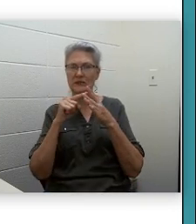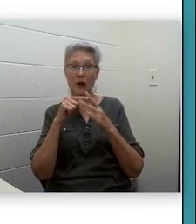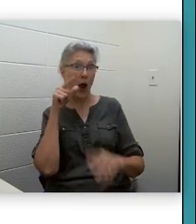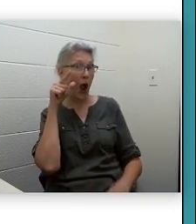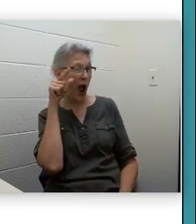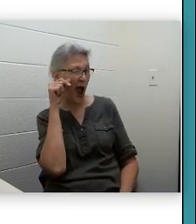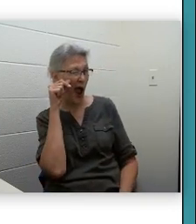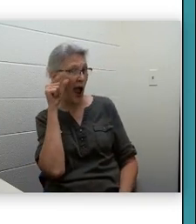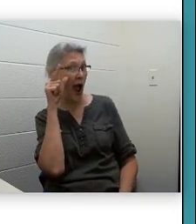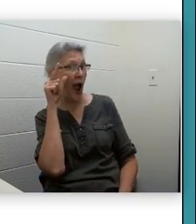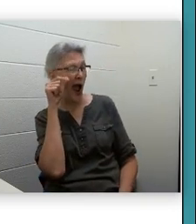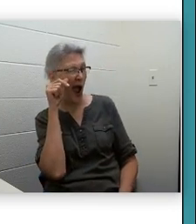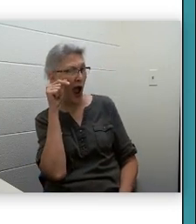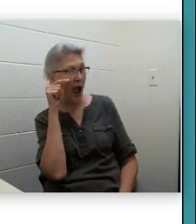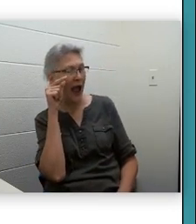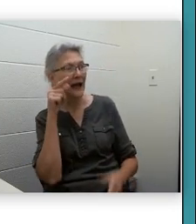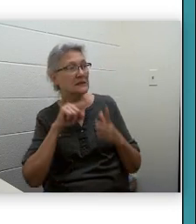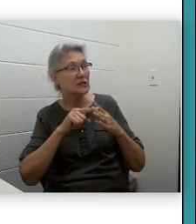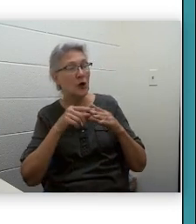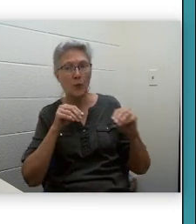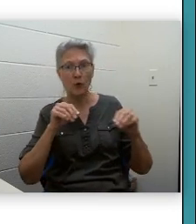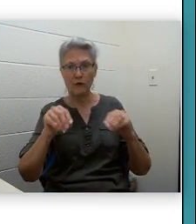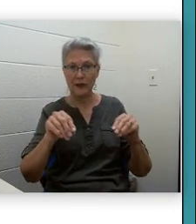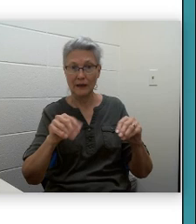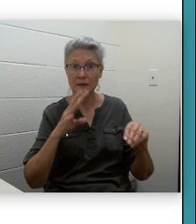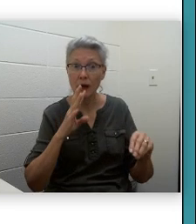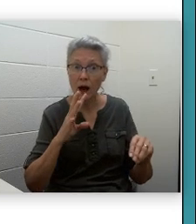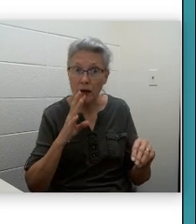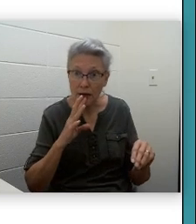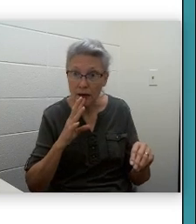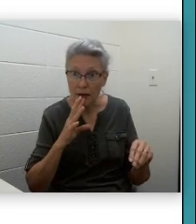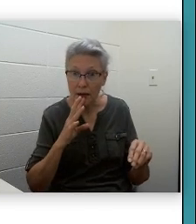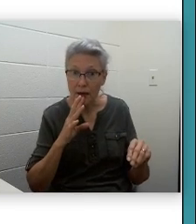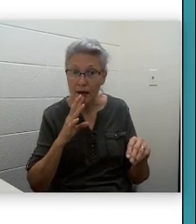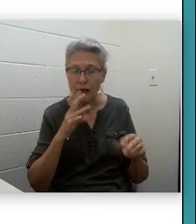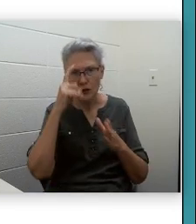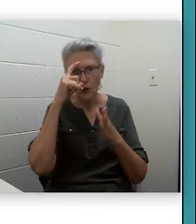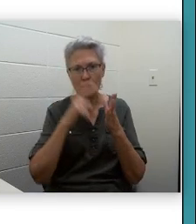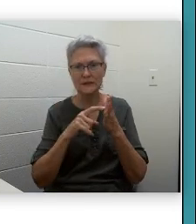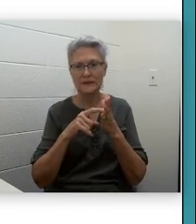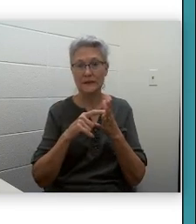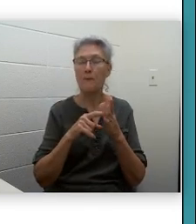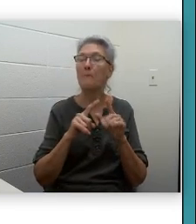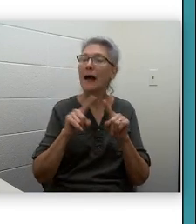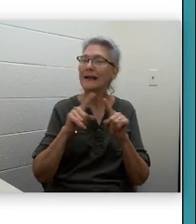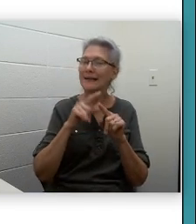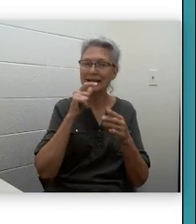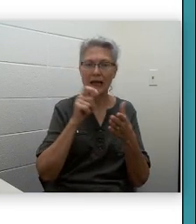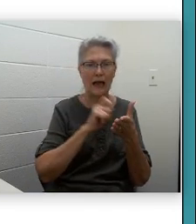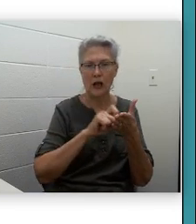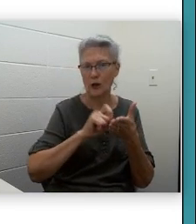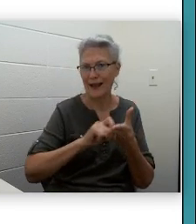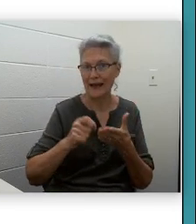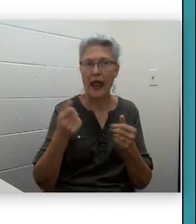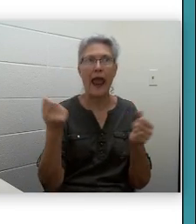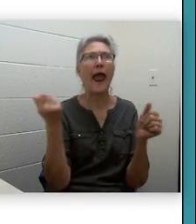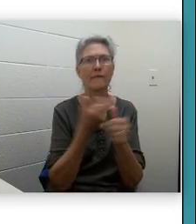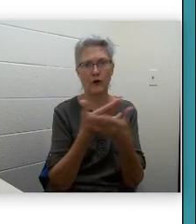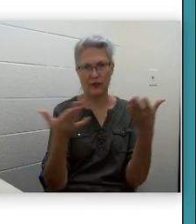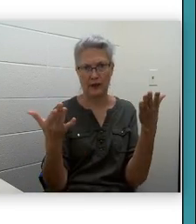at her and started moving as well as talking. Notice, however, that I didn't underline everything